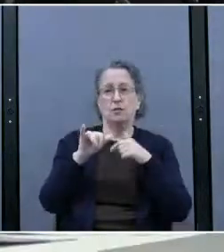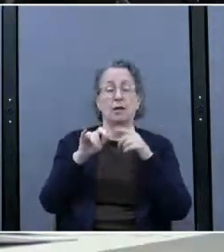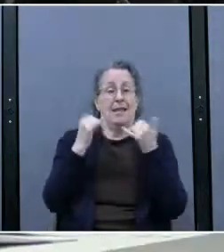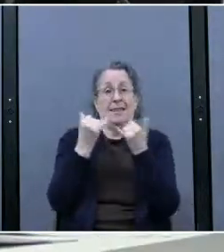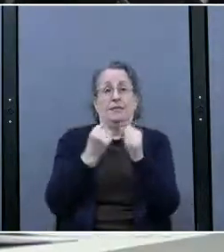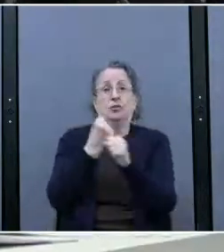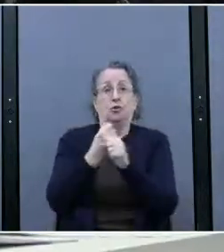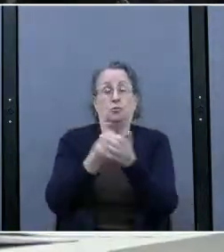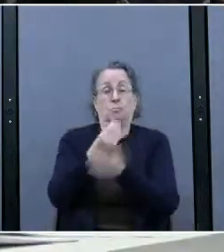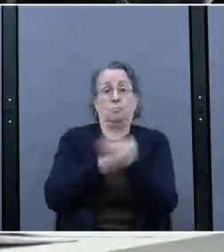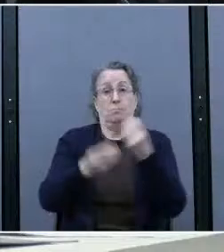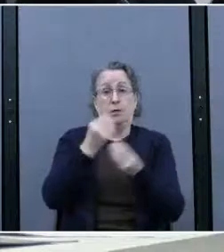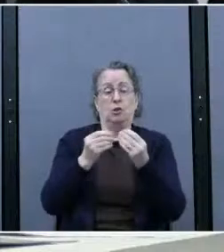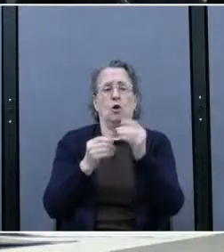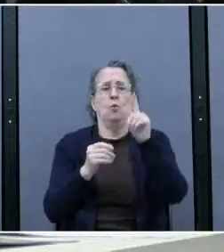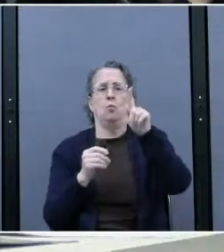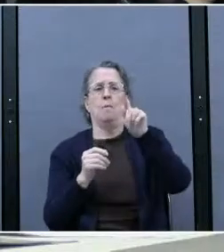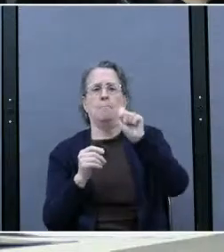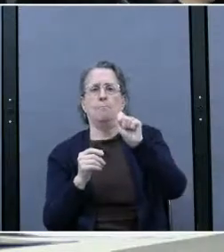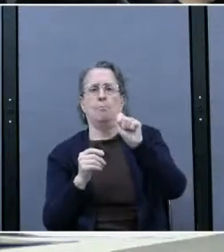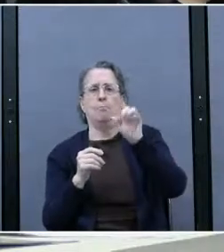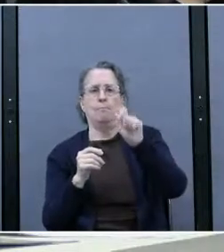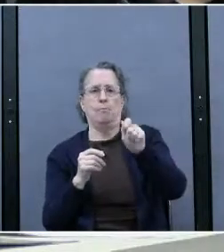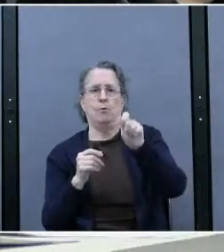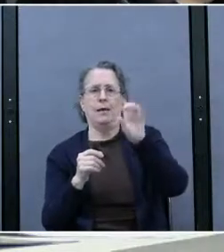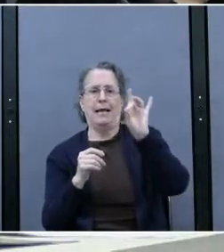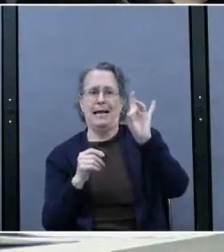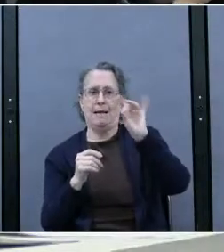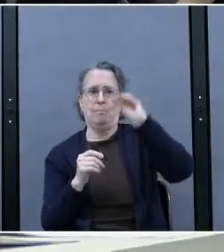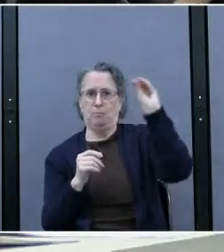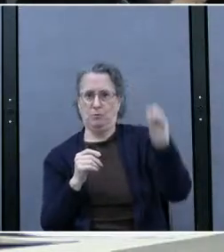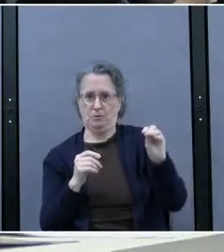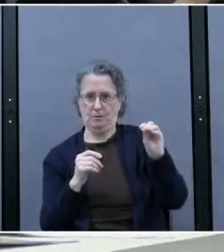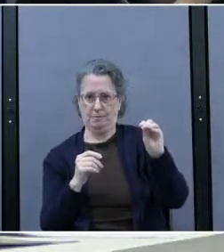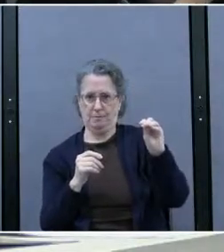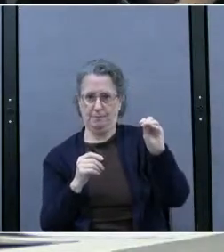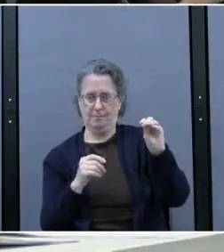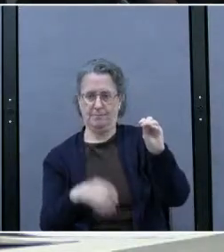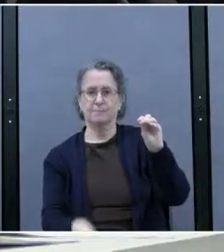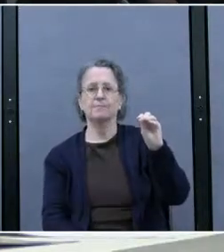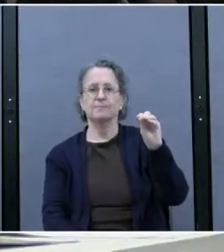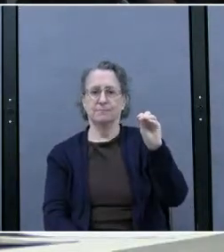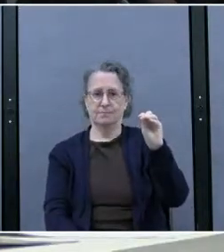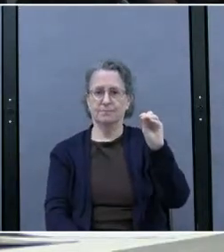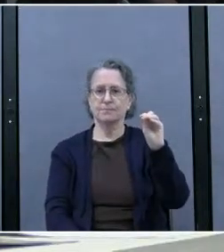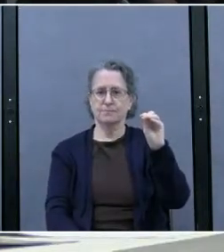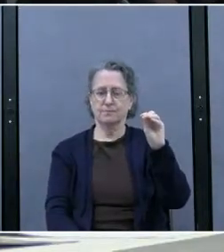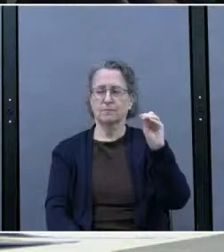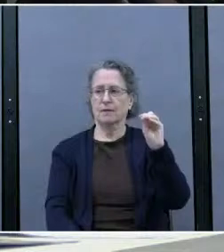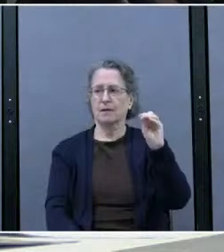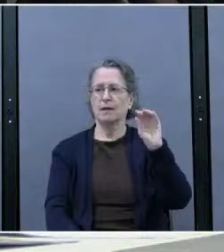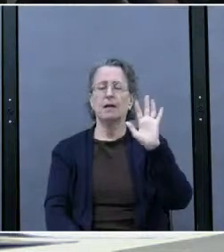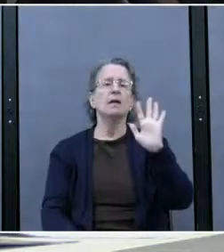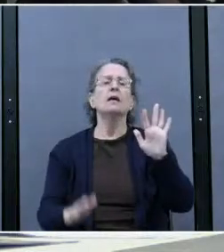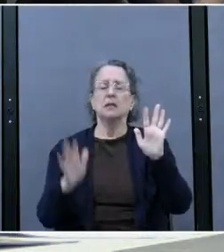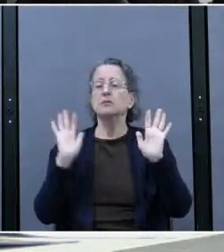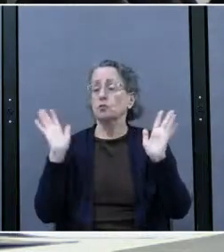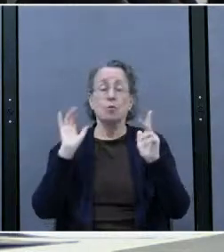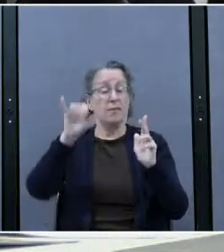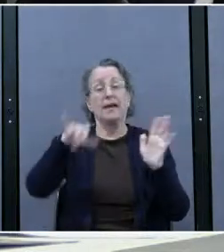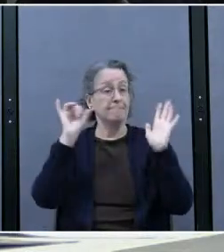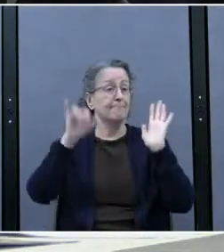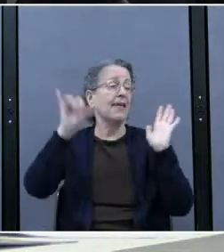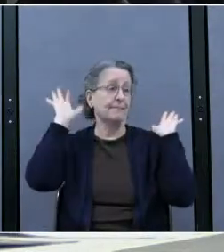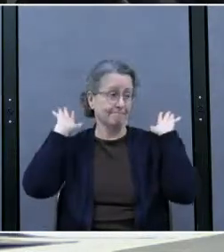year's budget, since it went up a little bit. Yep. Yeah, and so, well, let's not get ahead of ourselves. Yes, that's the answer to